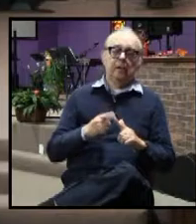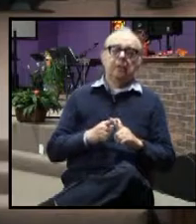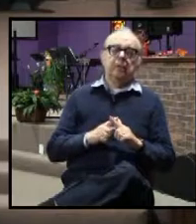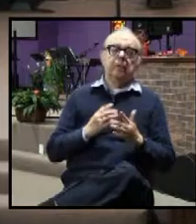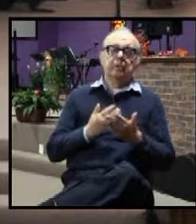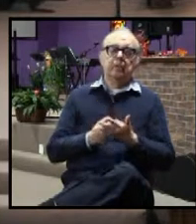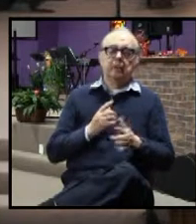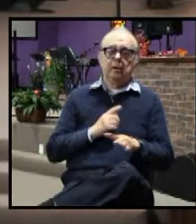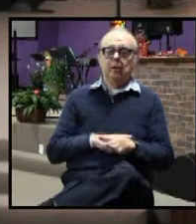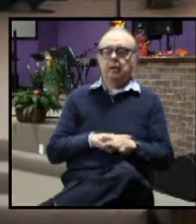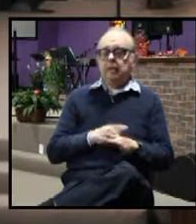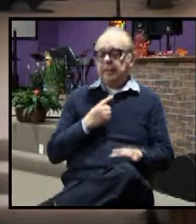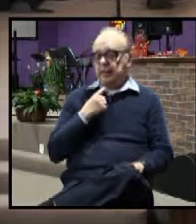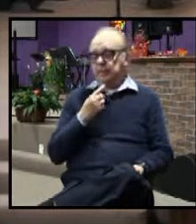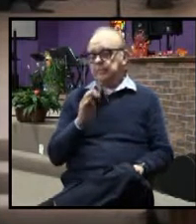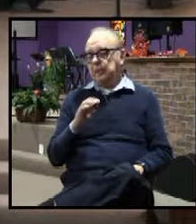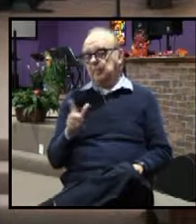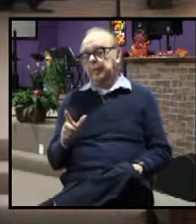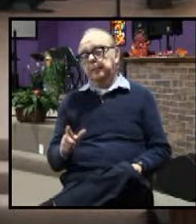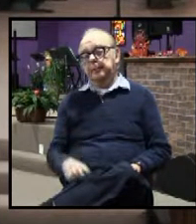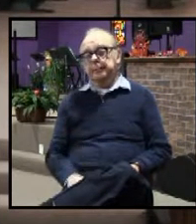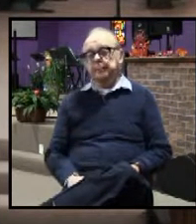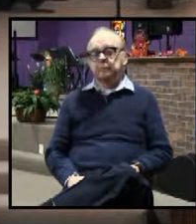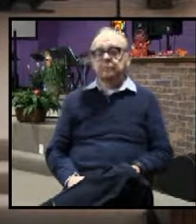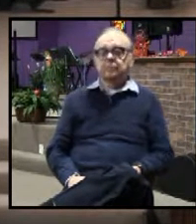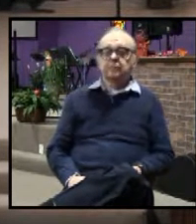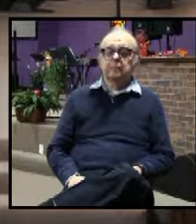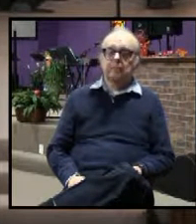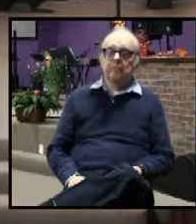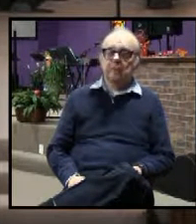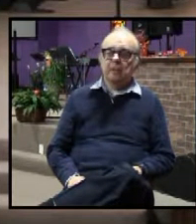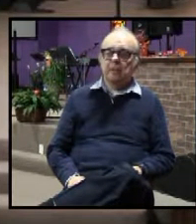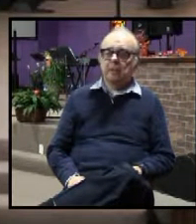And then you come to the point of saying, well,